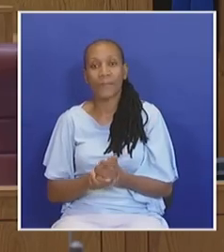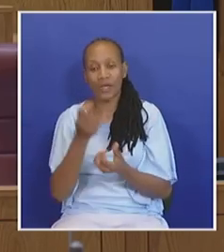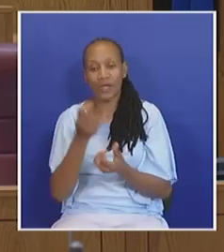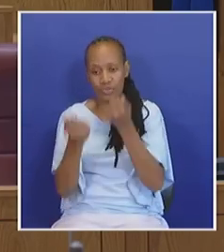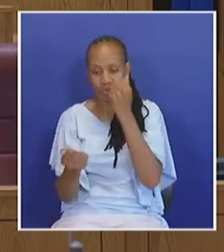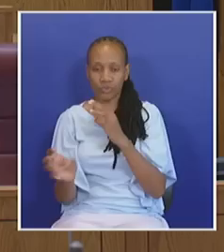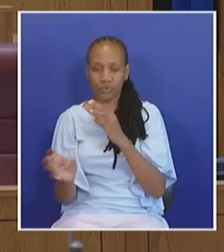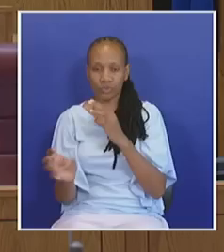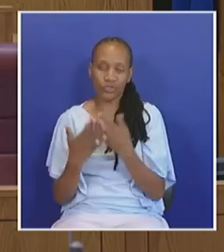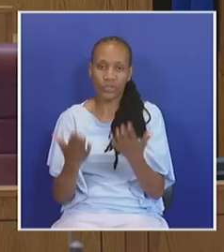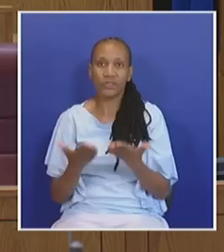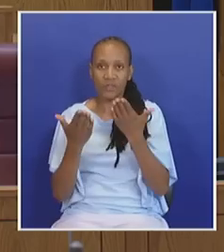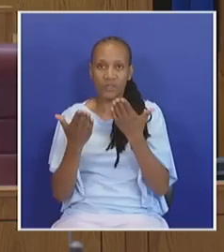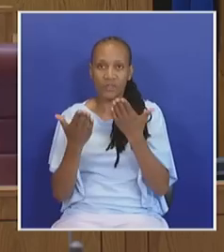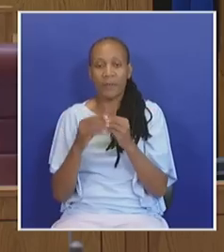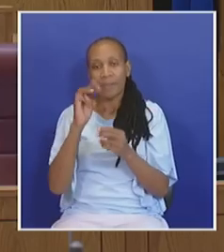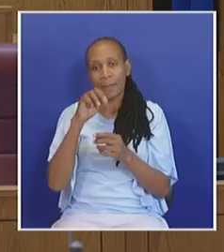Masuta.